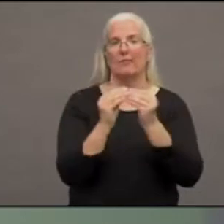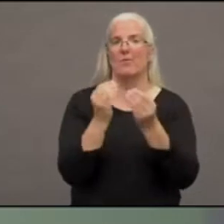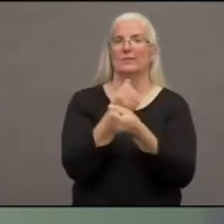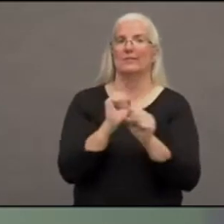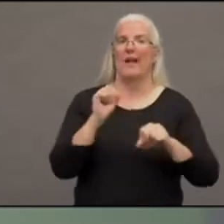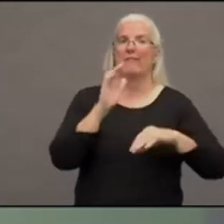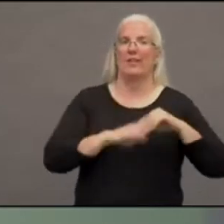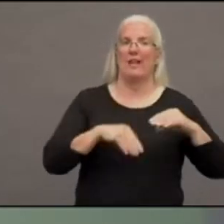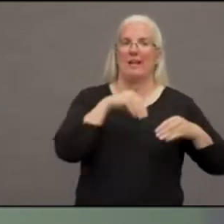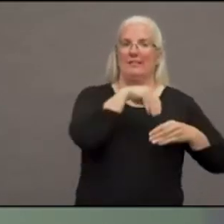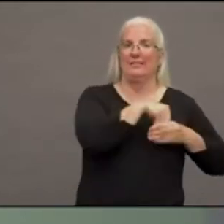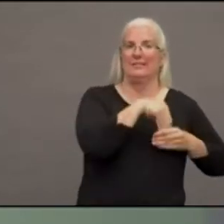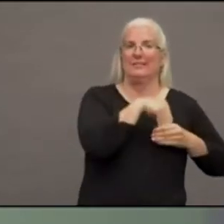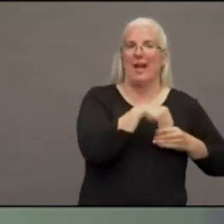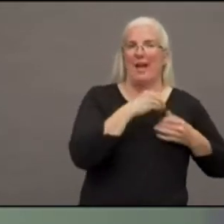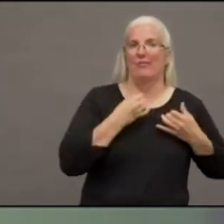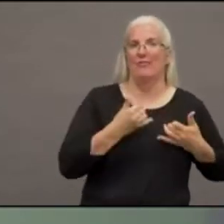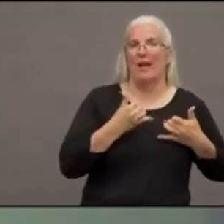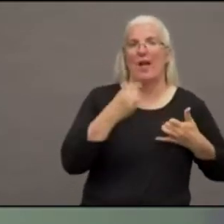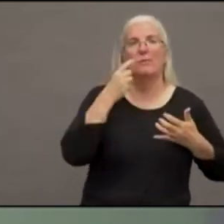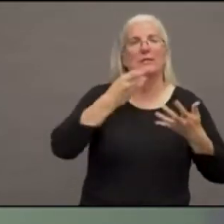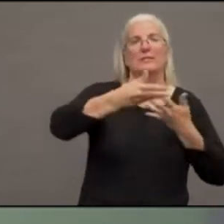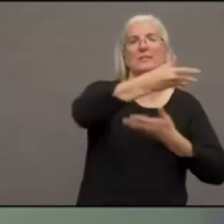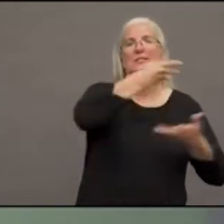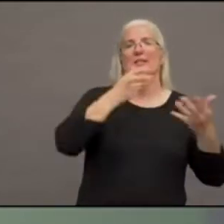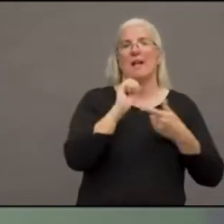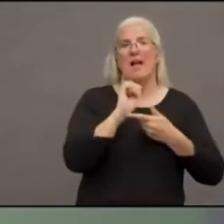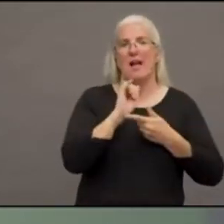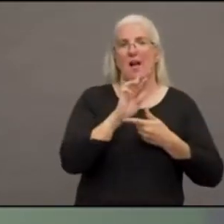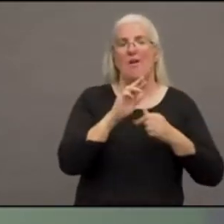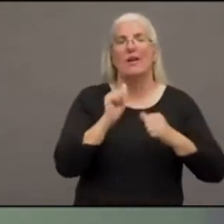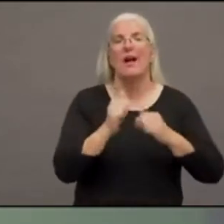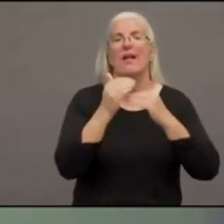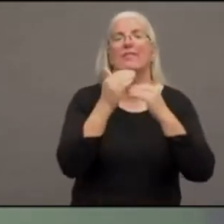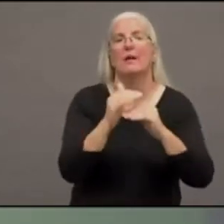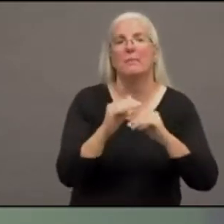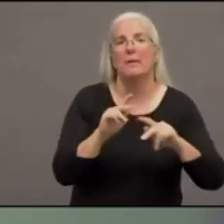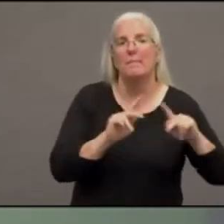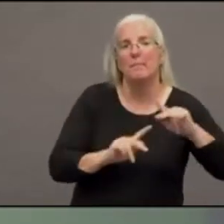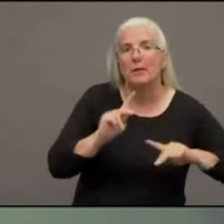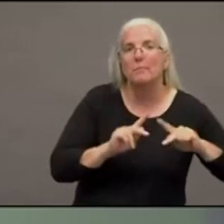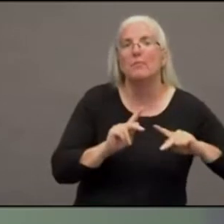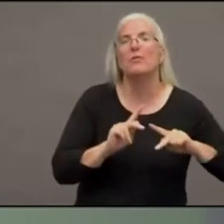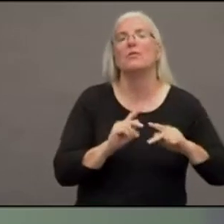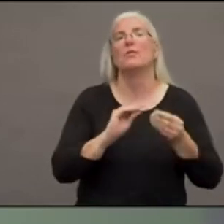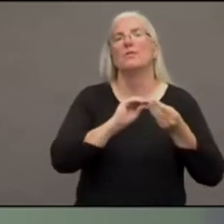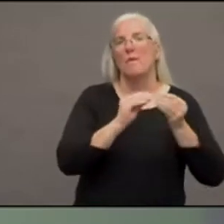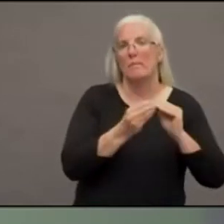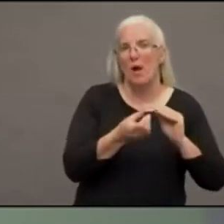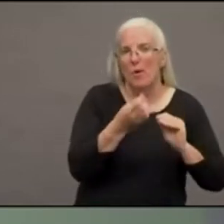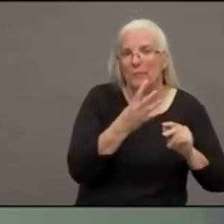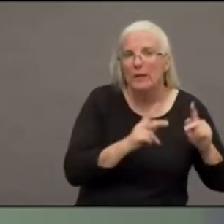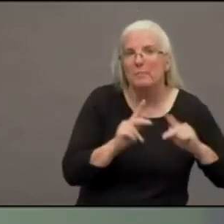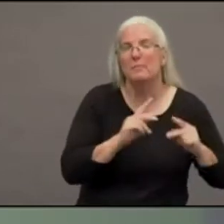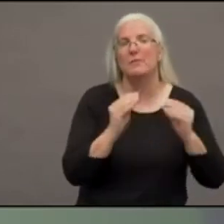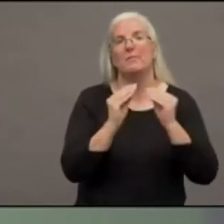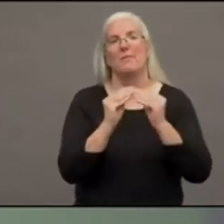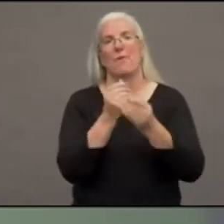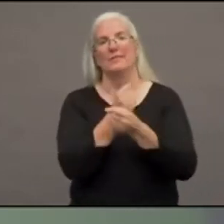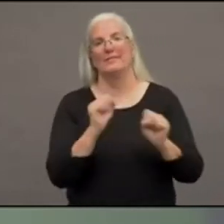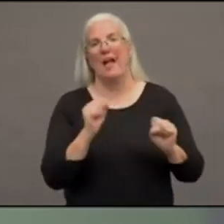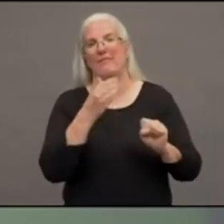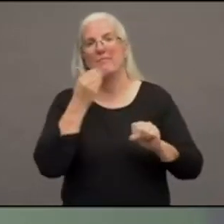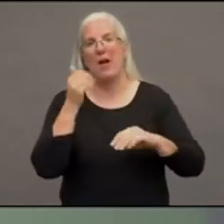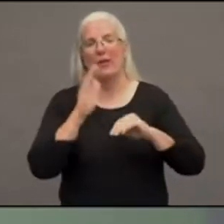the number of contacts and the duration of those contacts is safer than having longer or more frequent